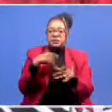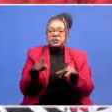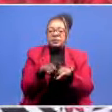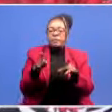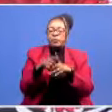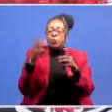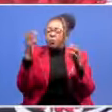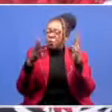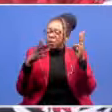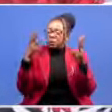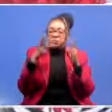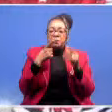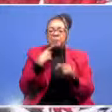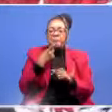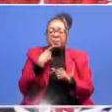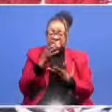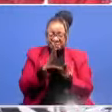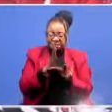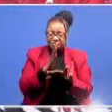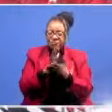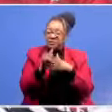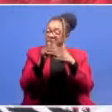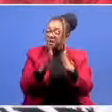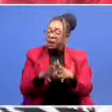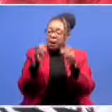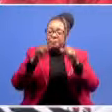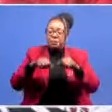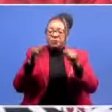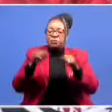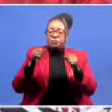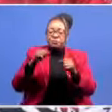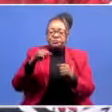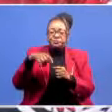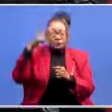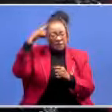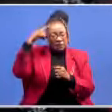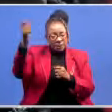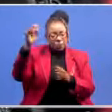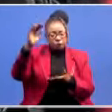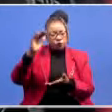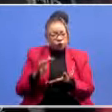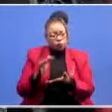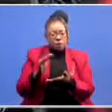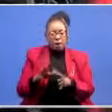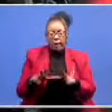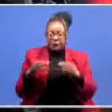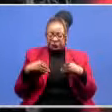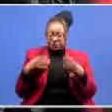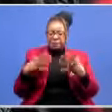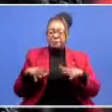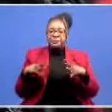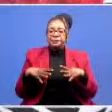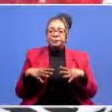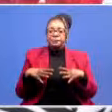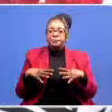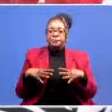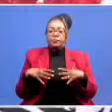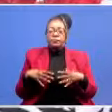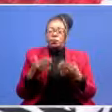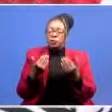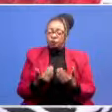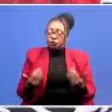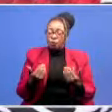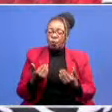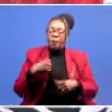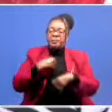na kusema kweli kiongozi anaweza shukisha kibri chini na kubali matakwa ya wananchi. Watoto wamefanya